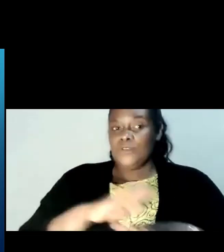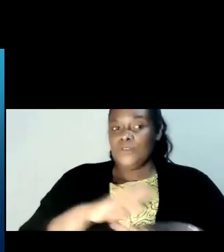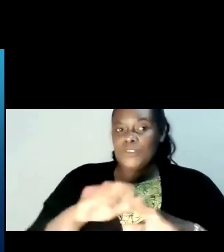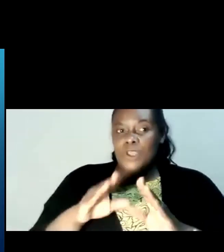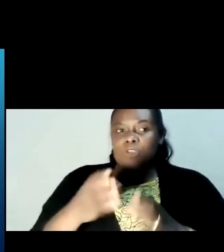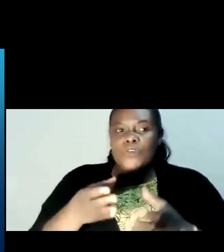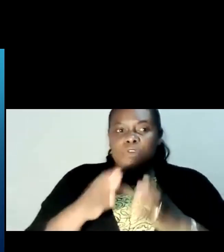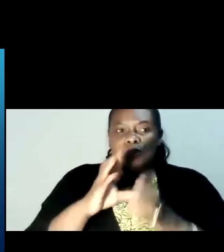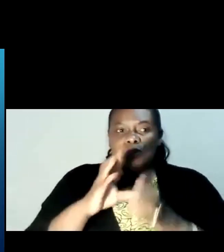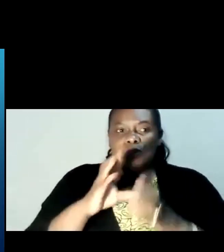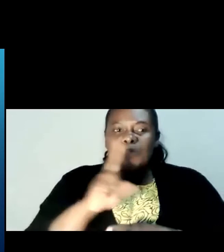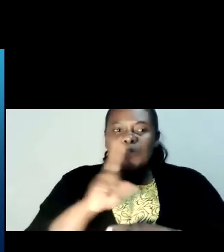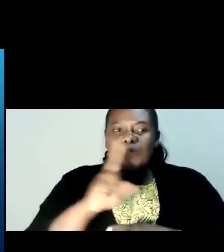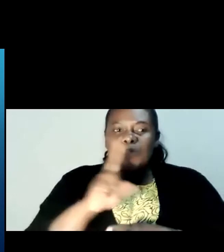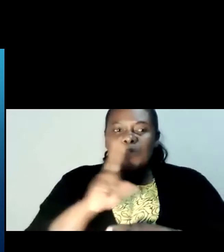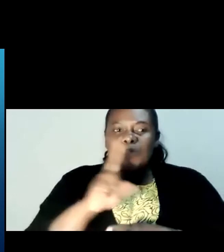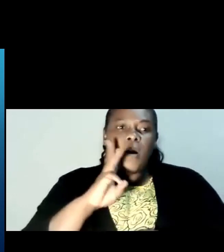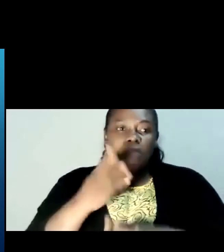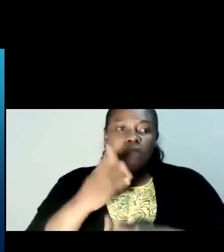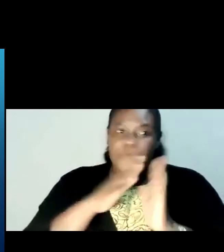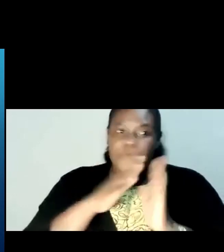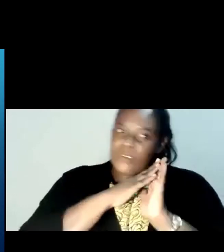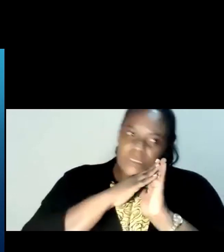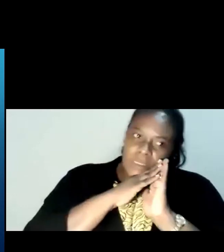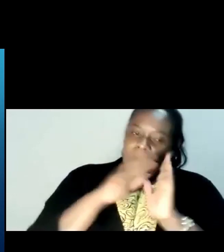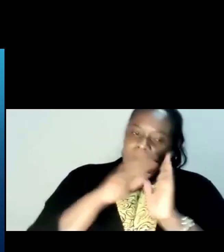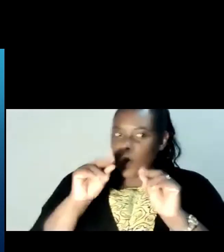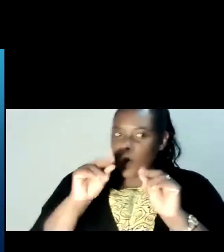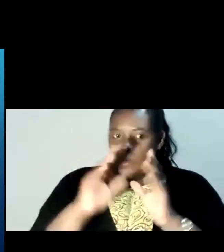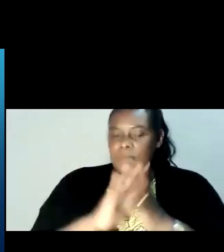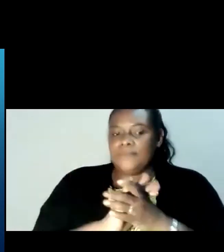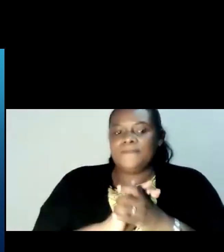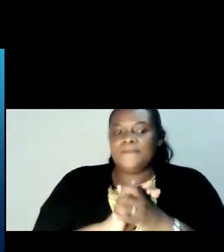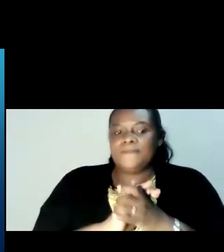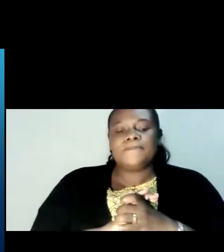With regards to the person who is asking about